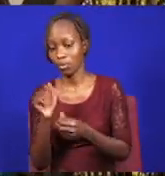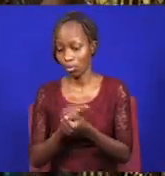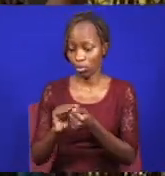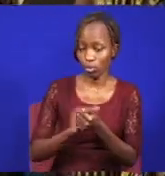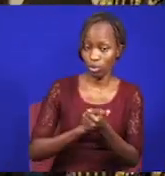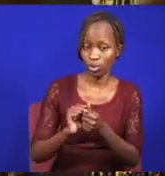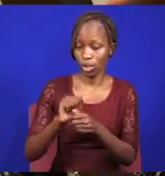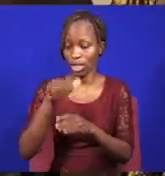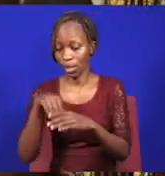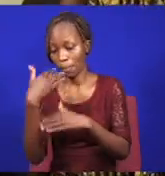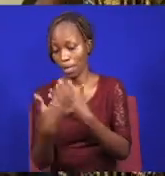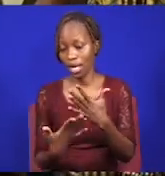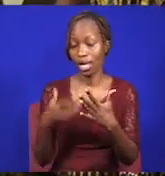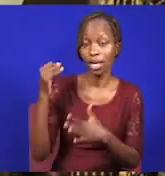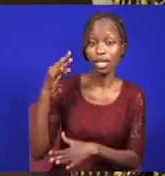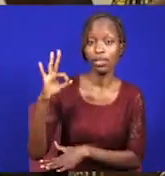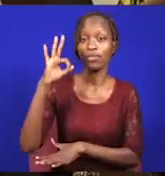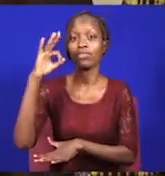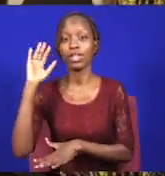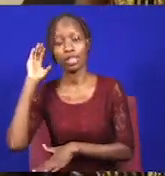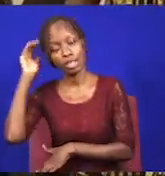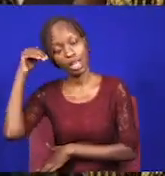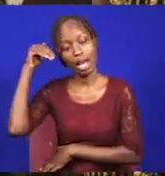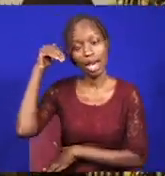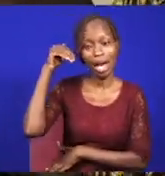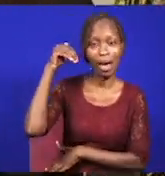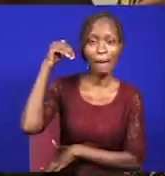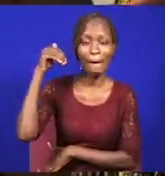umeoshwa kwa damu ya kondo